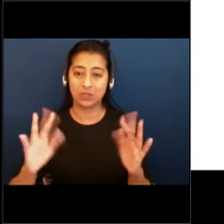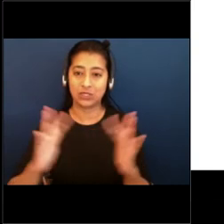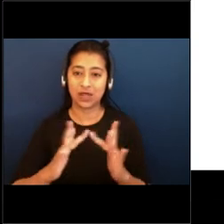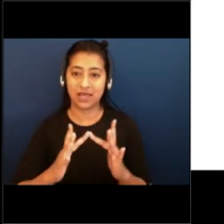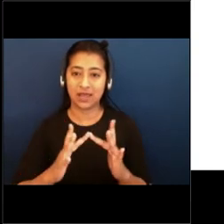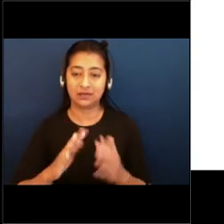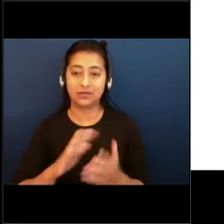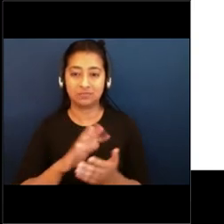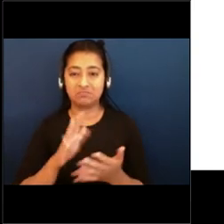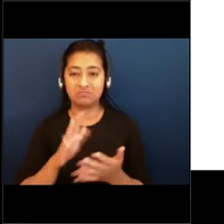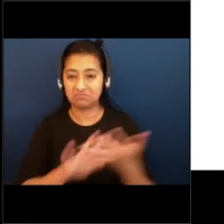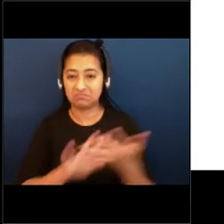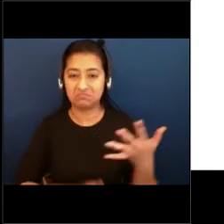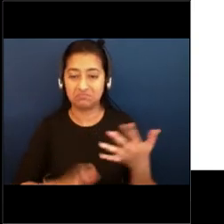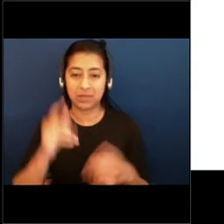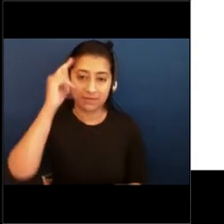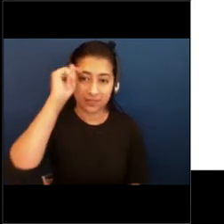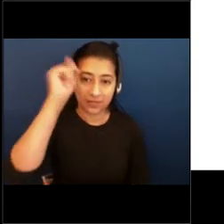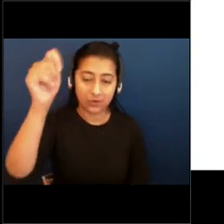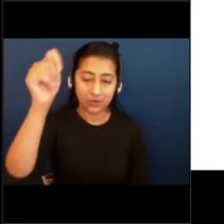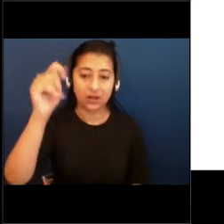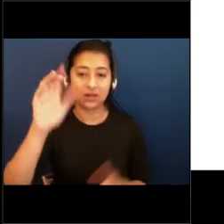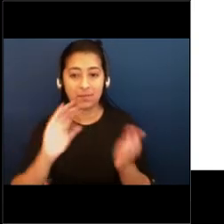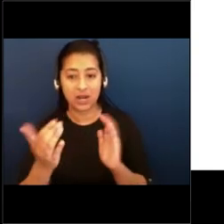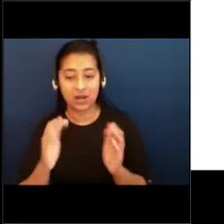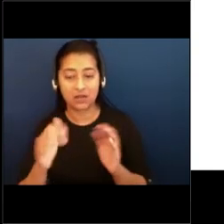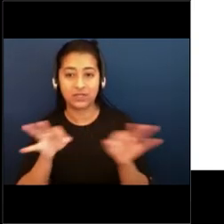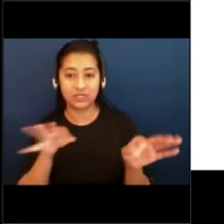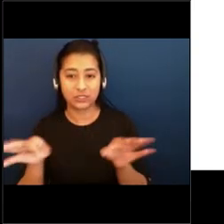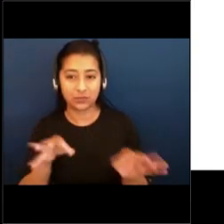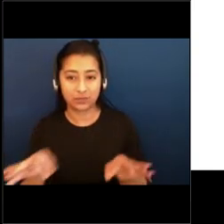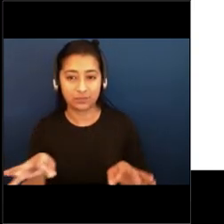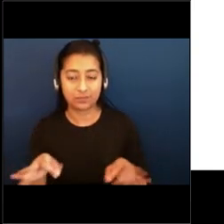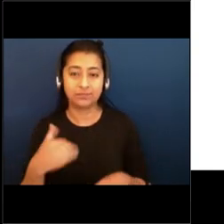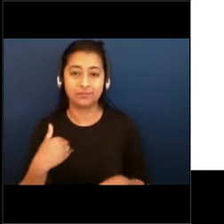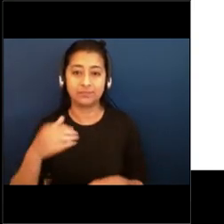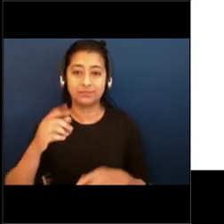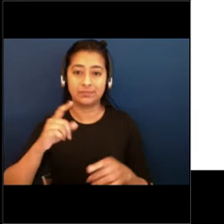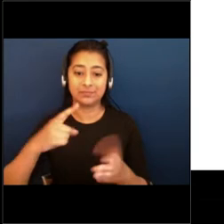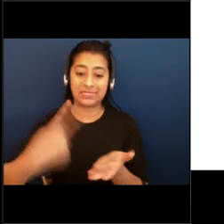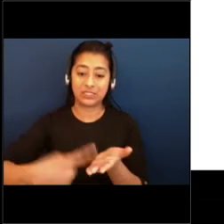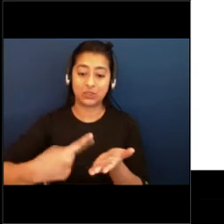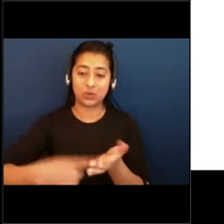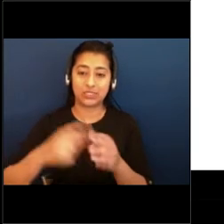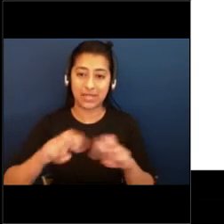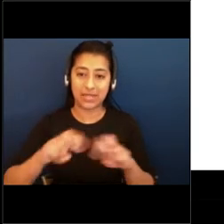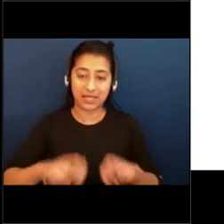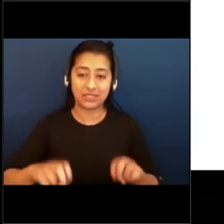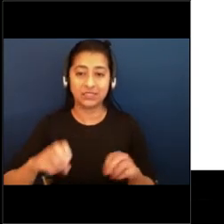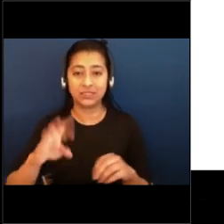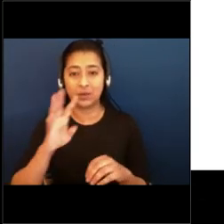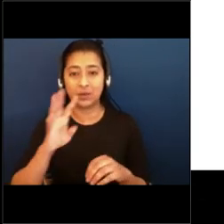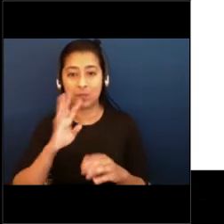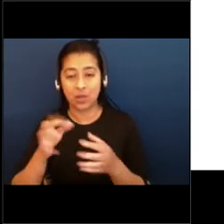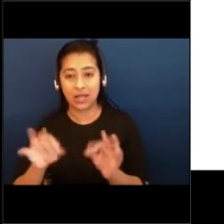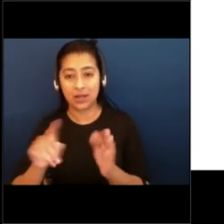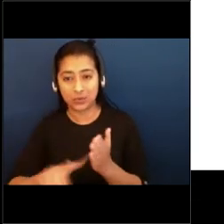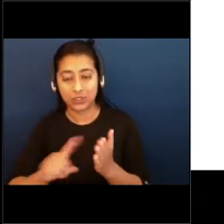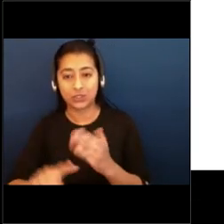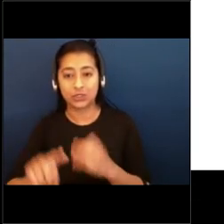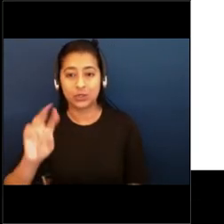theoretical, comparative, and descriptive linguistics, discourse analysis, spoken language research, rhetoric, language